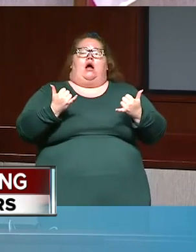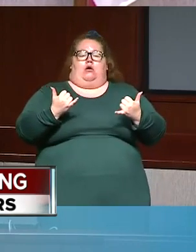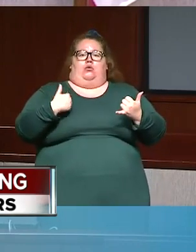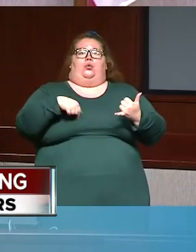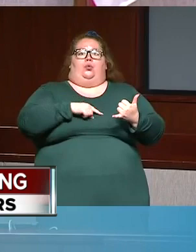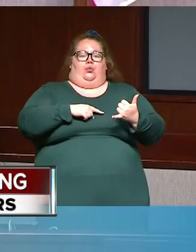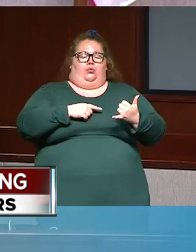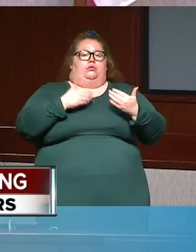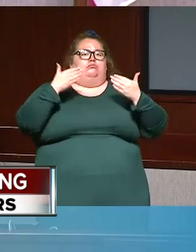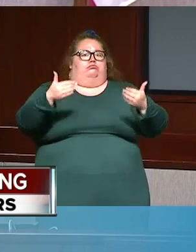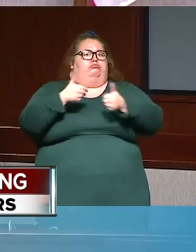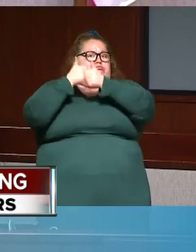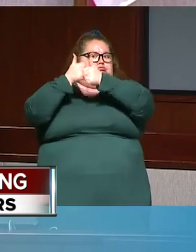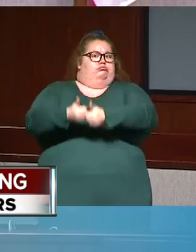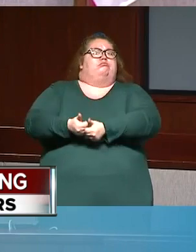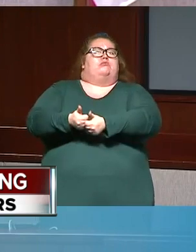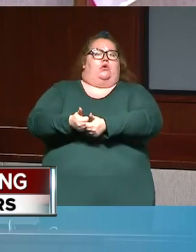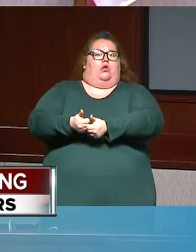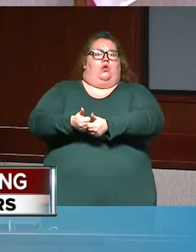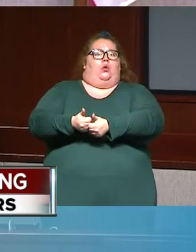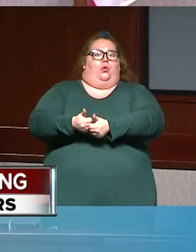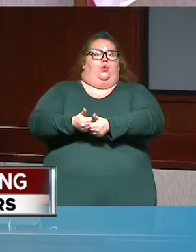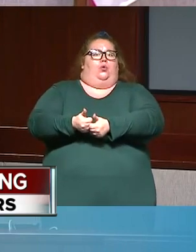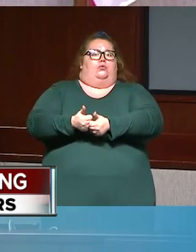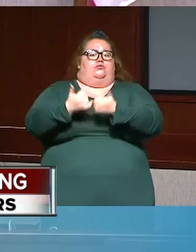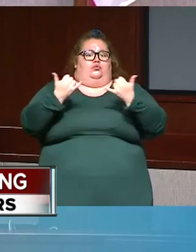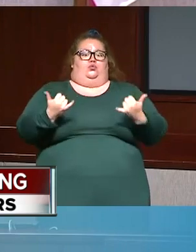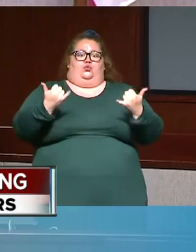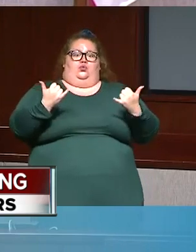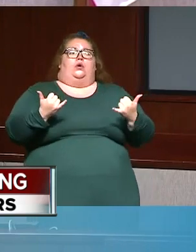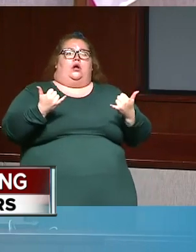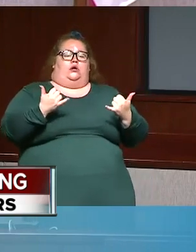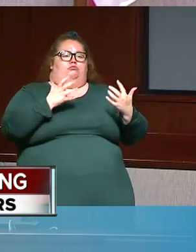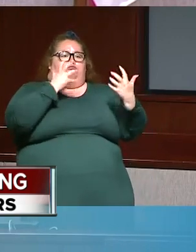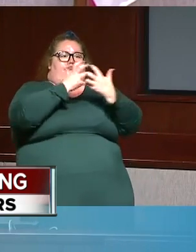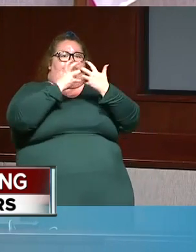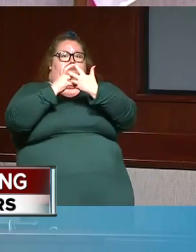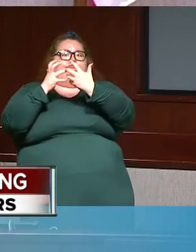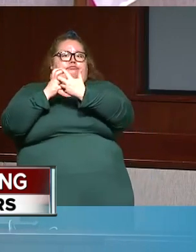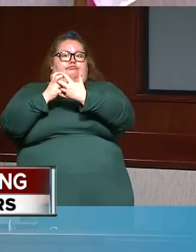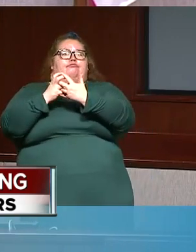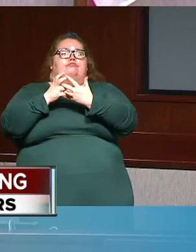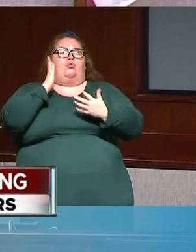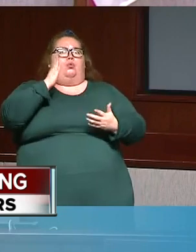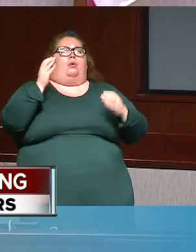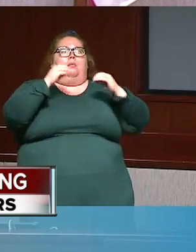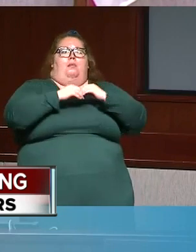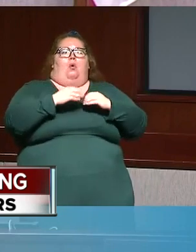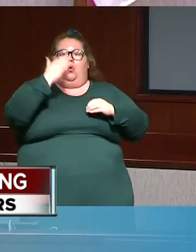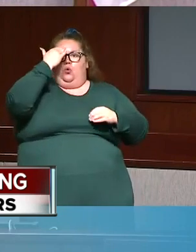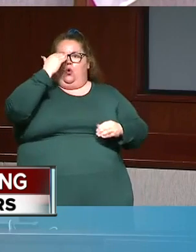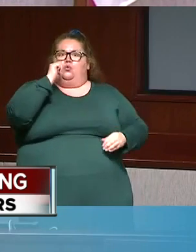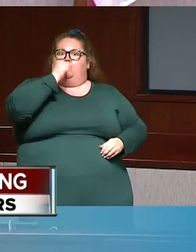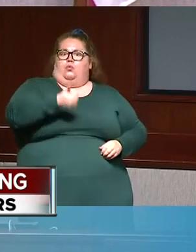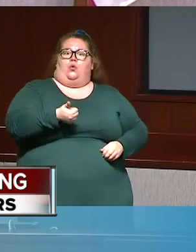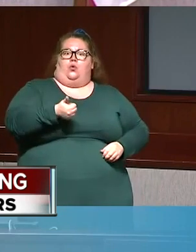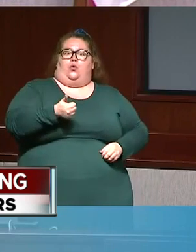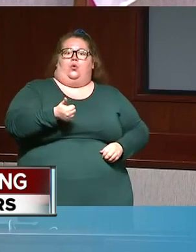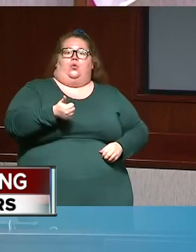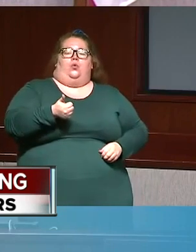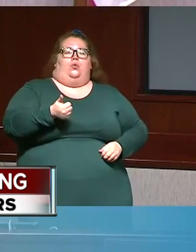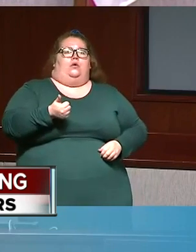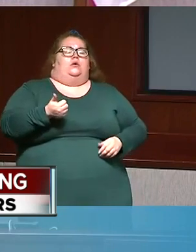meet. We were going into the weekend. We are today. In fact, we'll go down even lower tomorrow. And I don't want to tag this